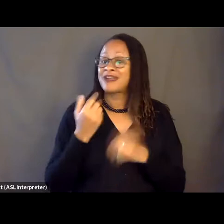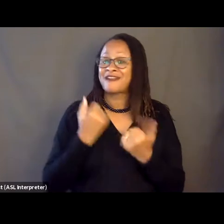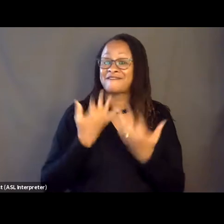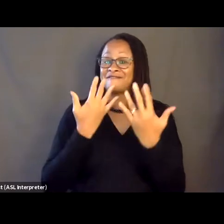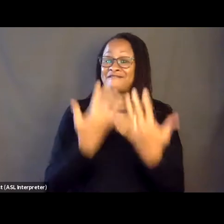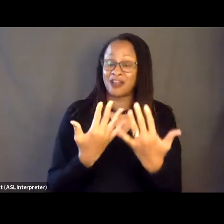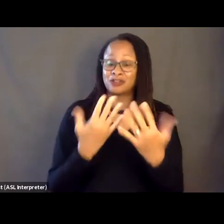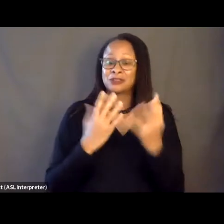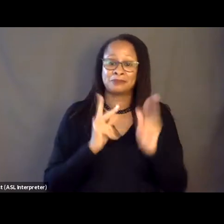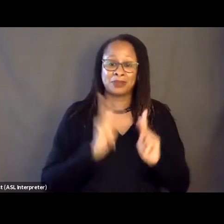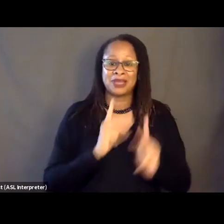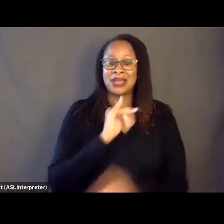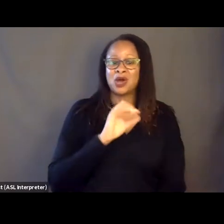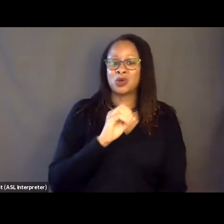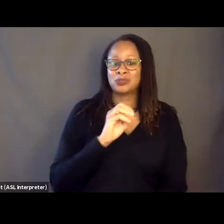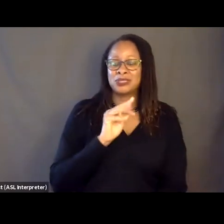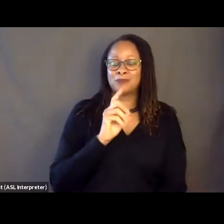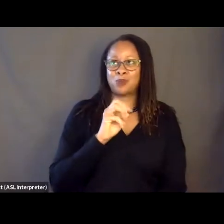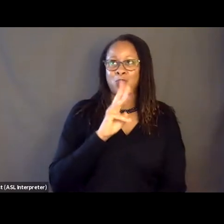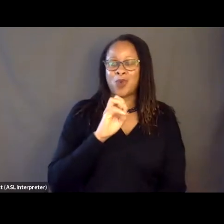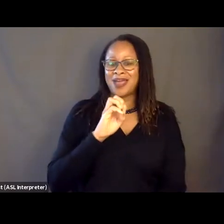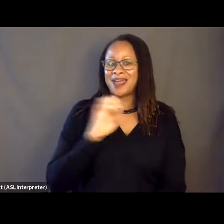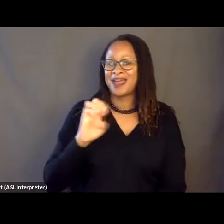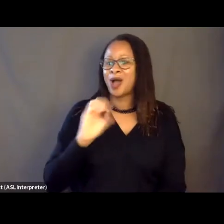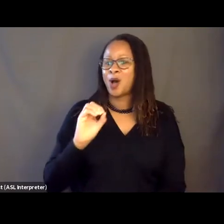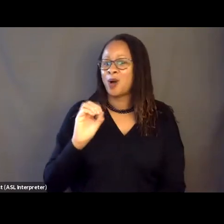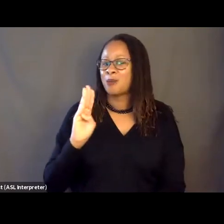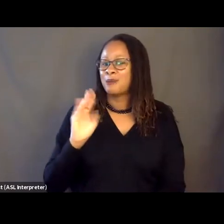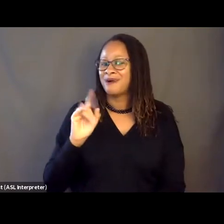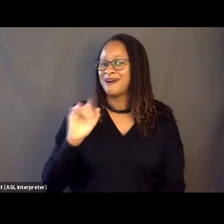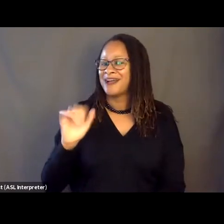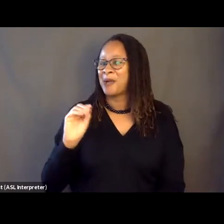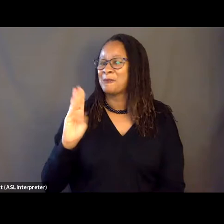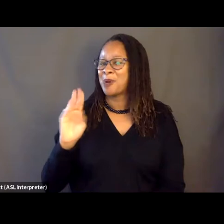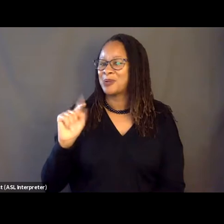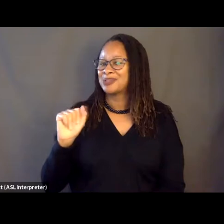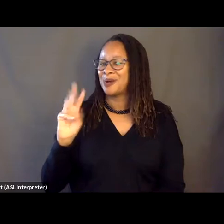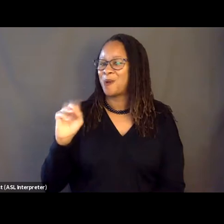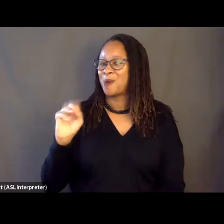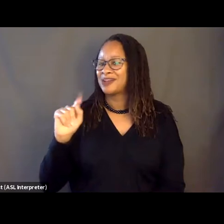Ojibwe, the Odawa, and the Potawatomi. Sorry, apologies.